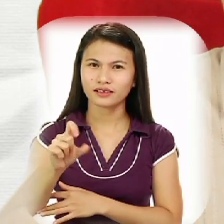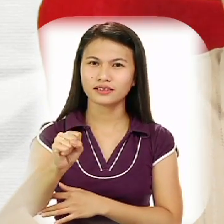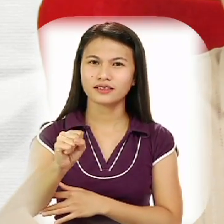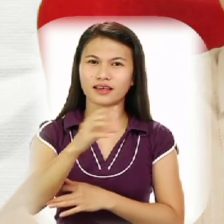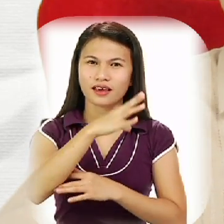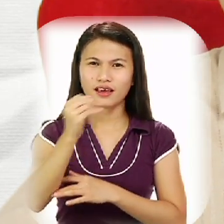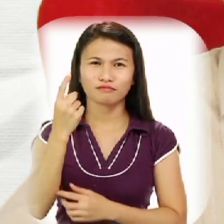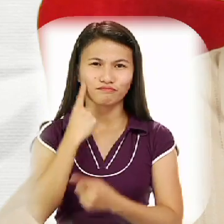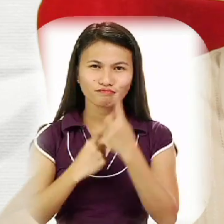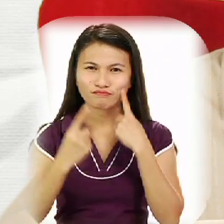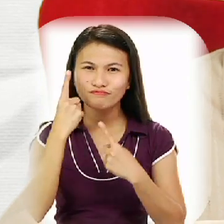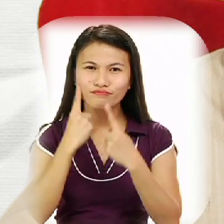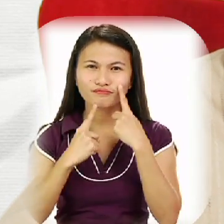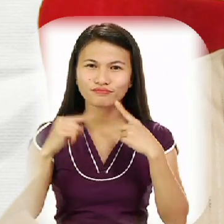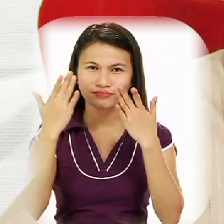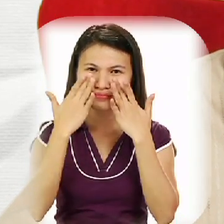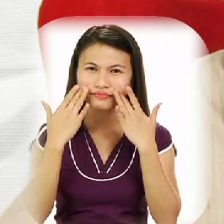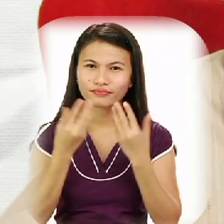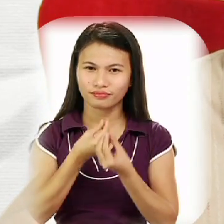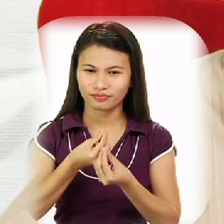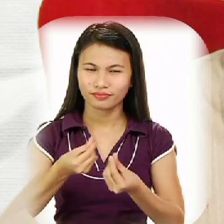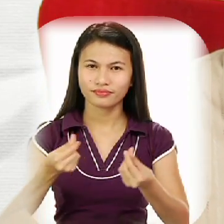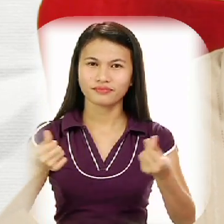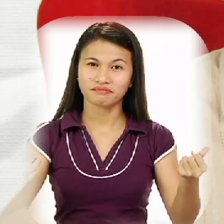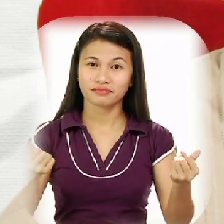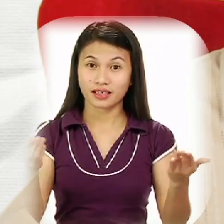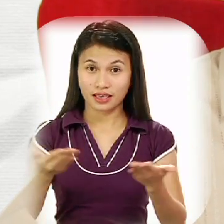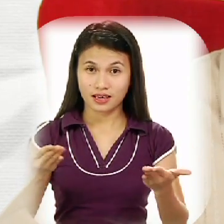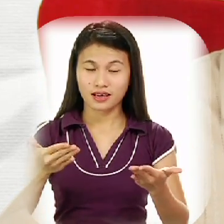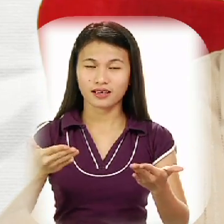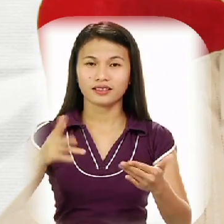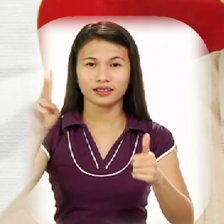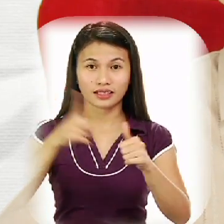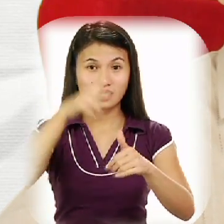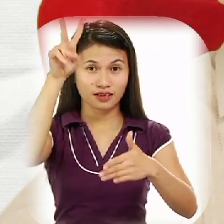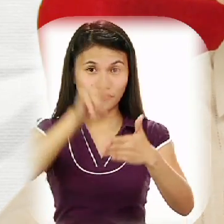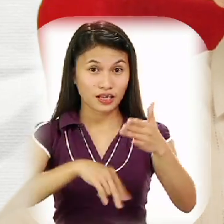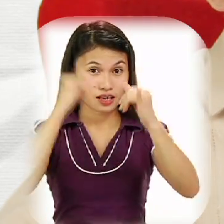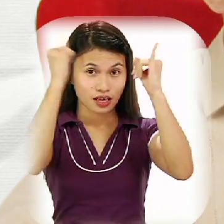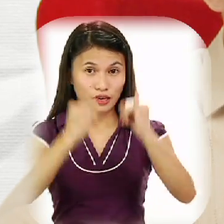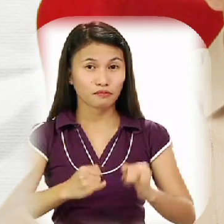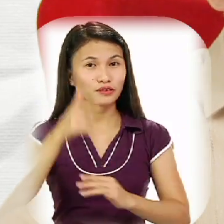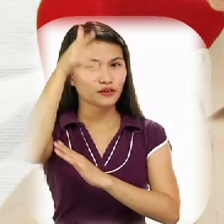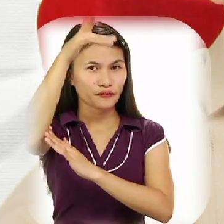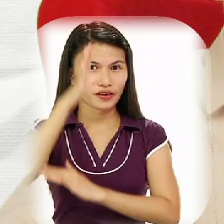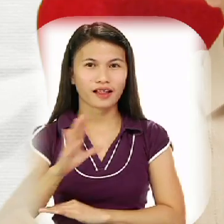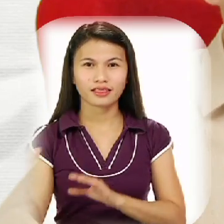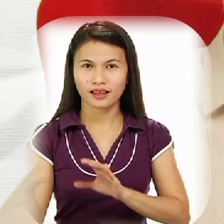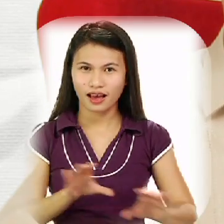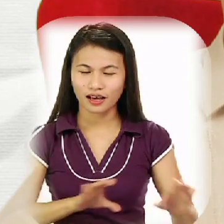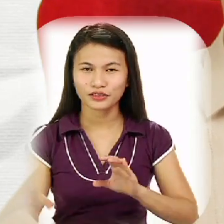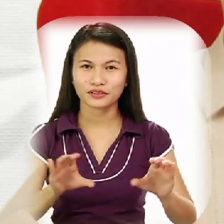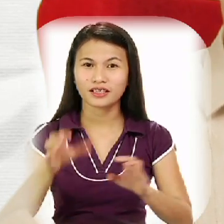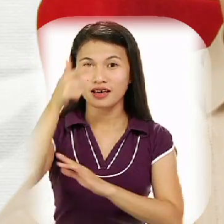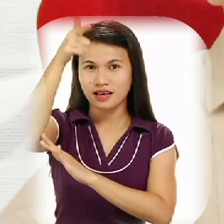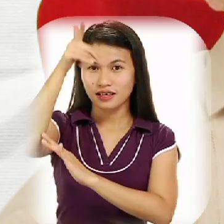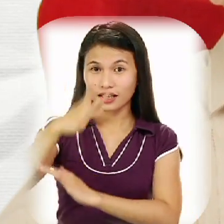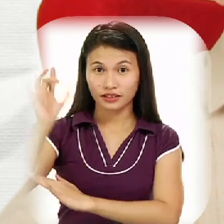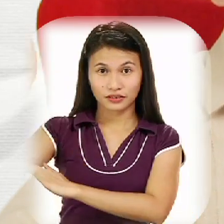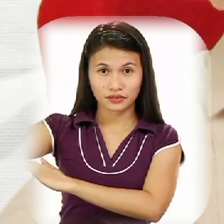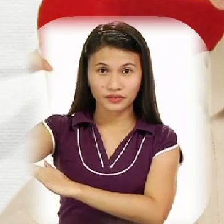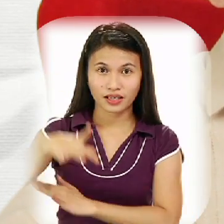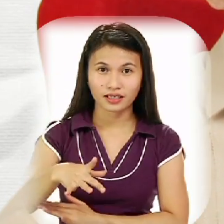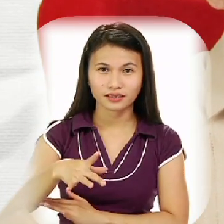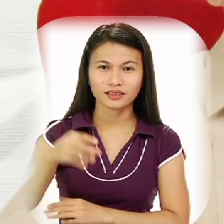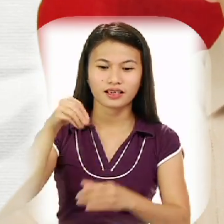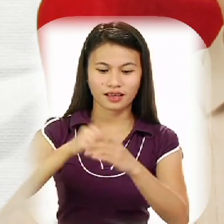veils and tears being wiped away, here in St. Paul, the image of God's action,